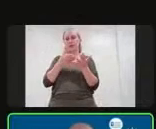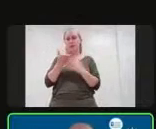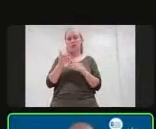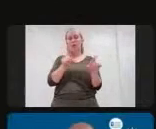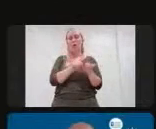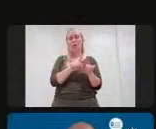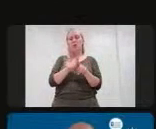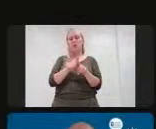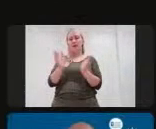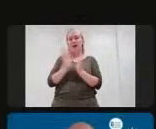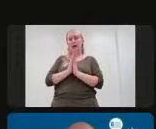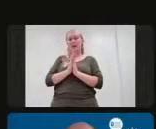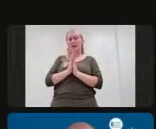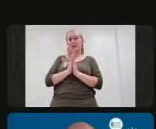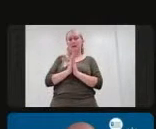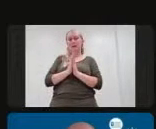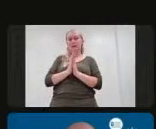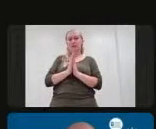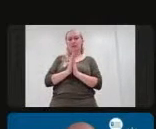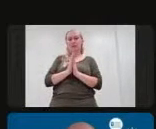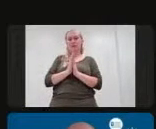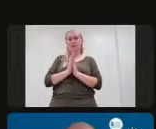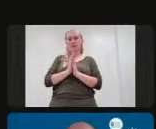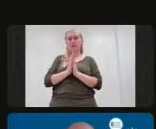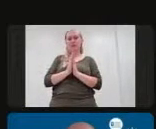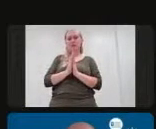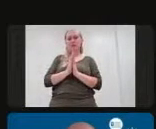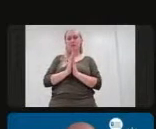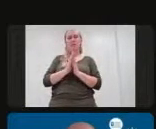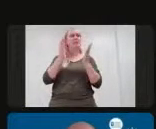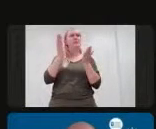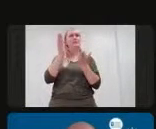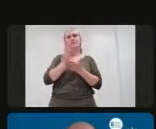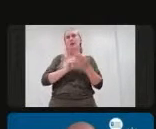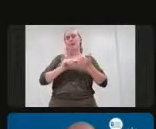to ask that we address somehow